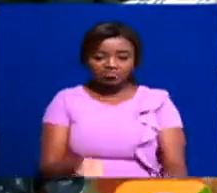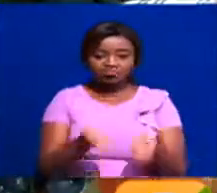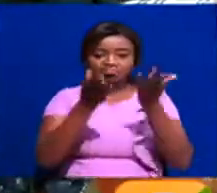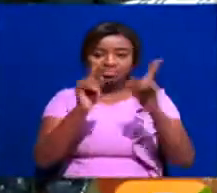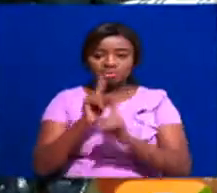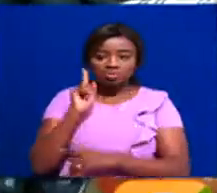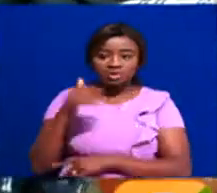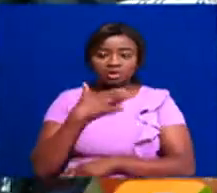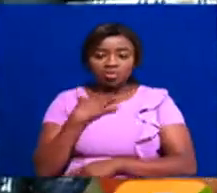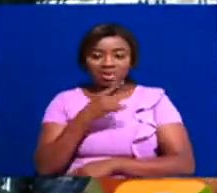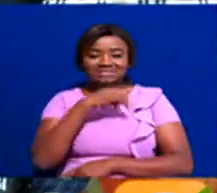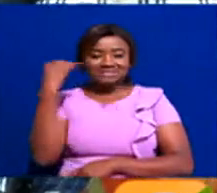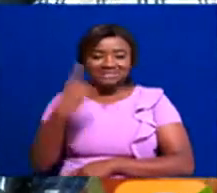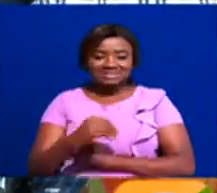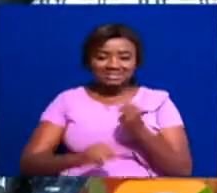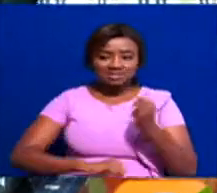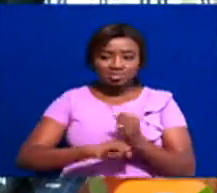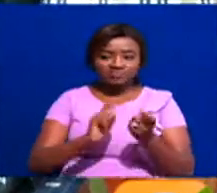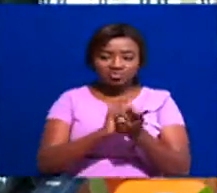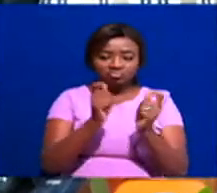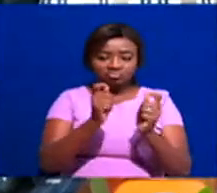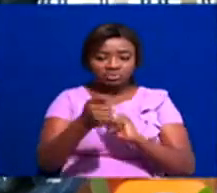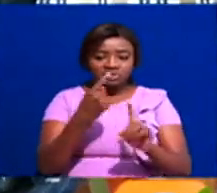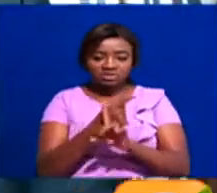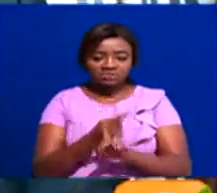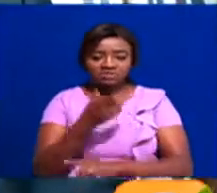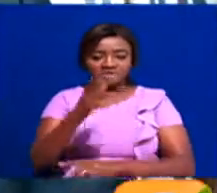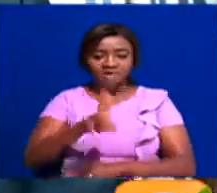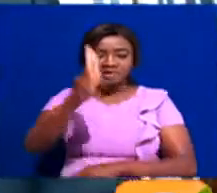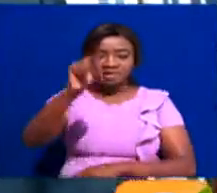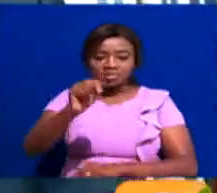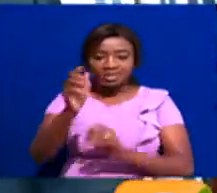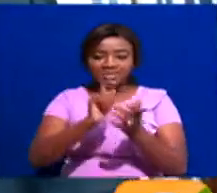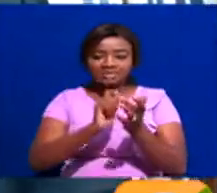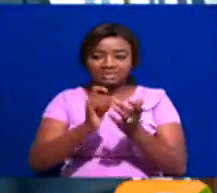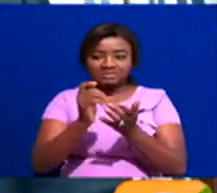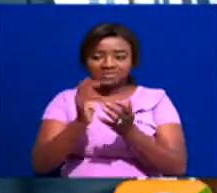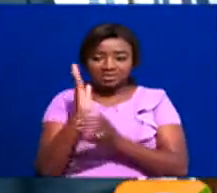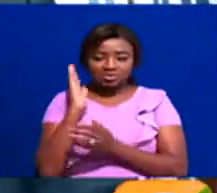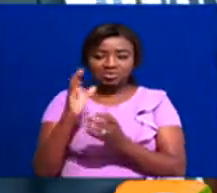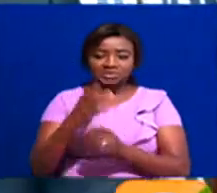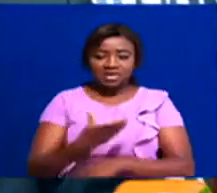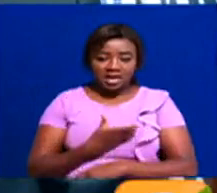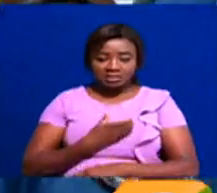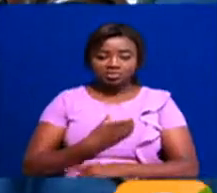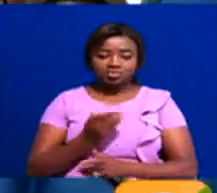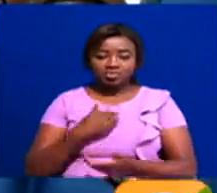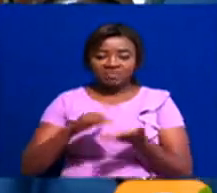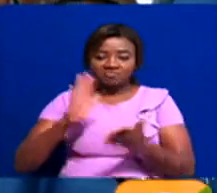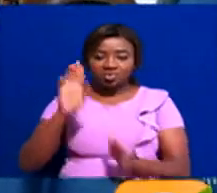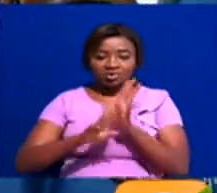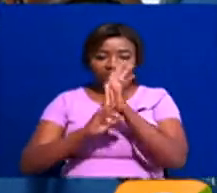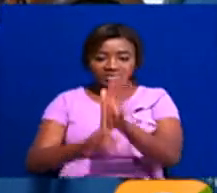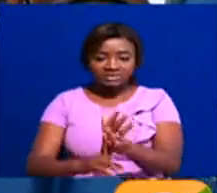Russia's support in pushing for reforms in the UN Security Council to make it more representative. President Ruto said Africa should